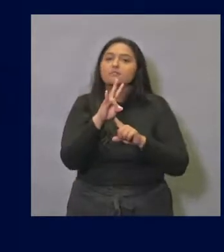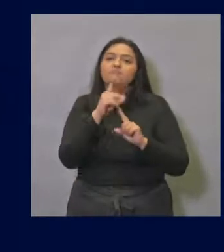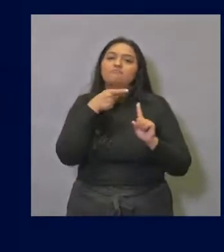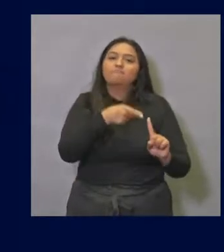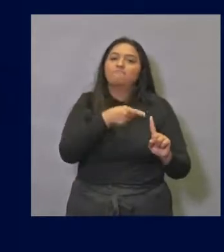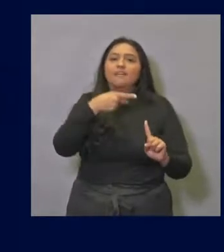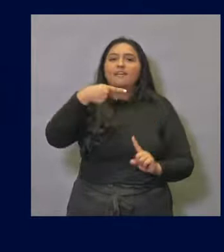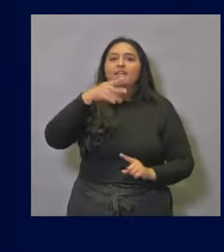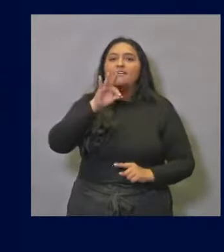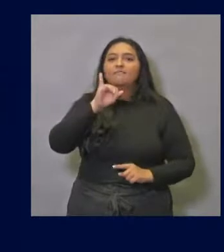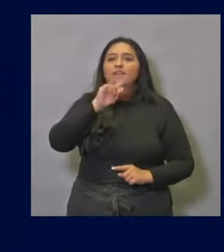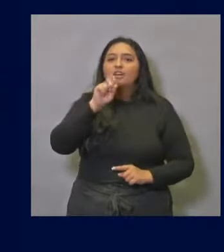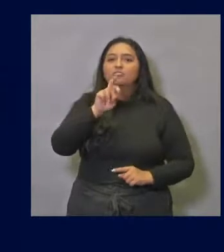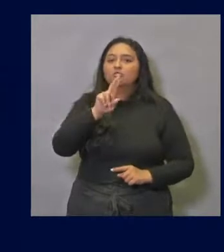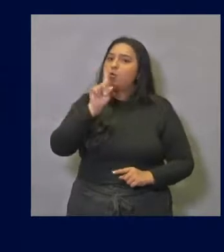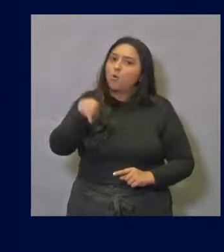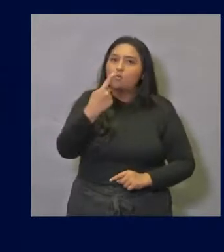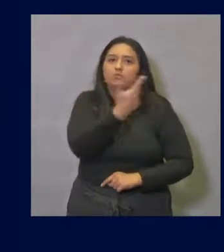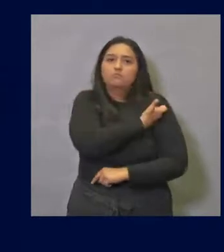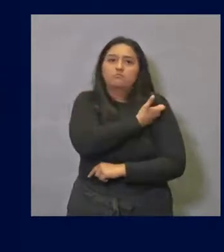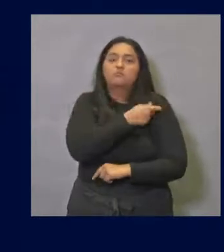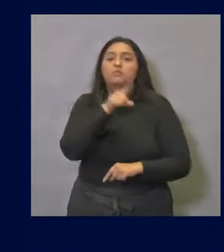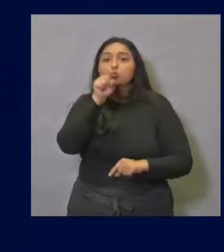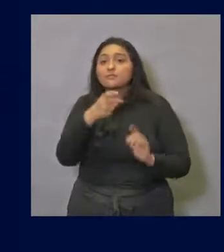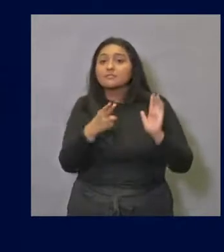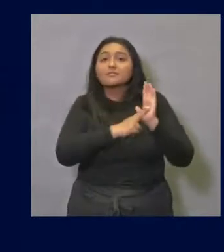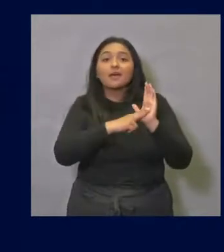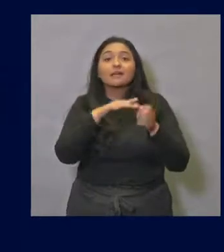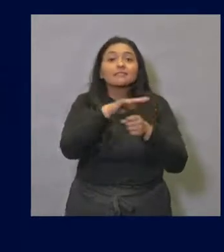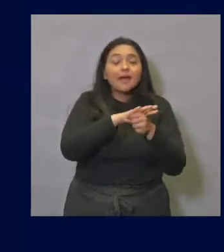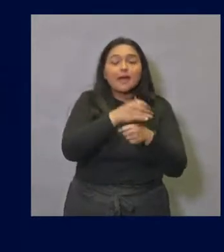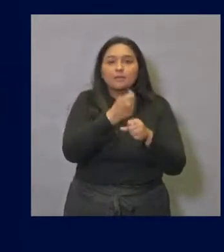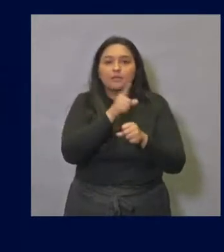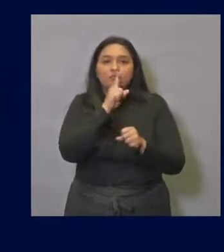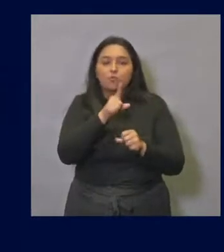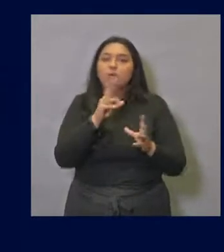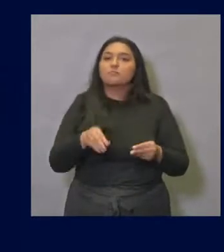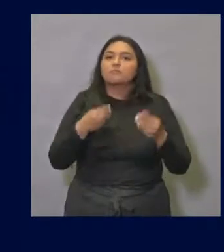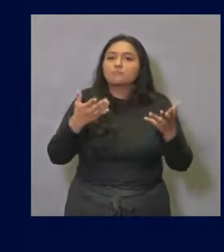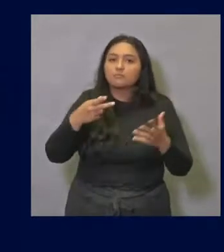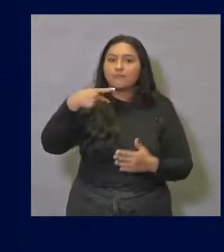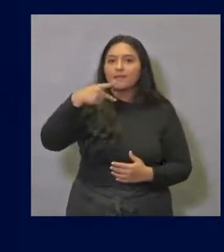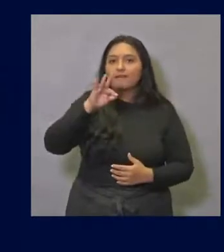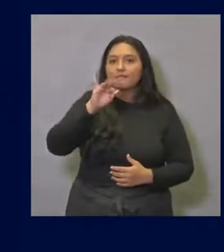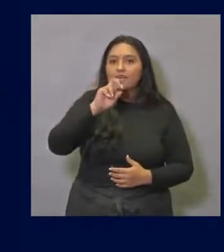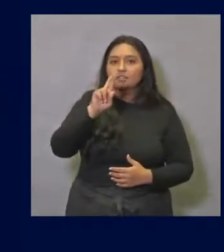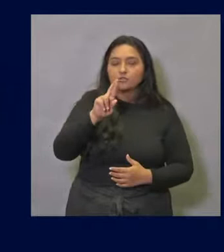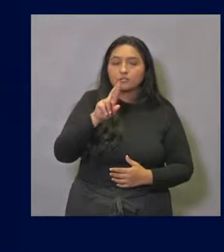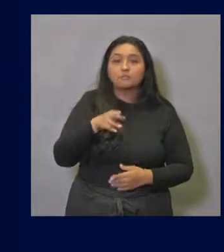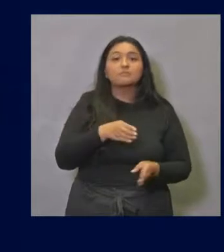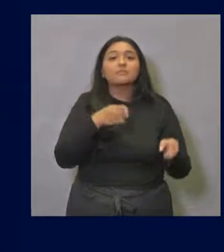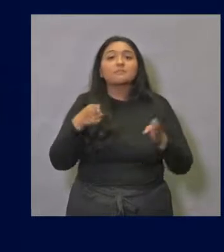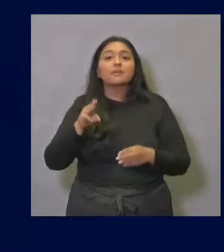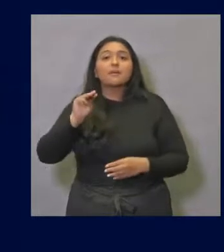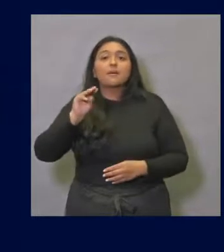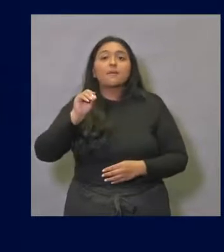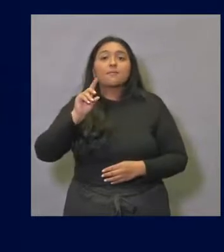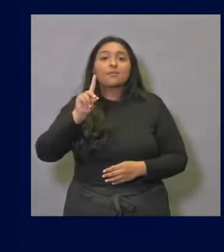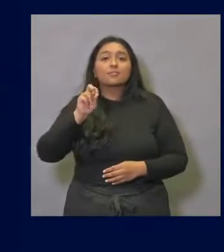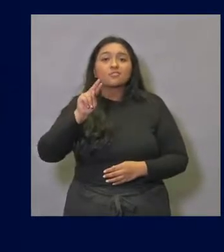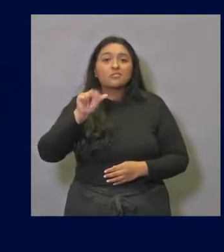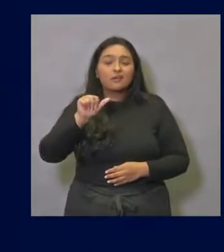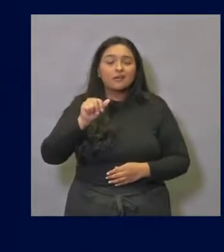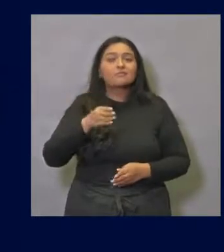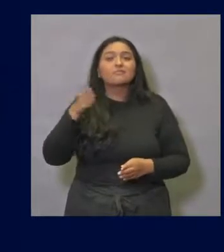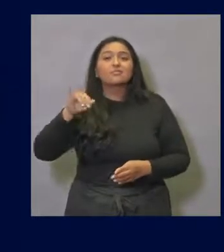to sign up at a site that offers this vaccine. There's no authorization to use the Moderna or the Johnson & Johnson